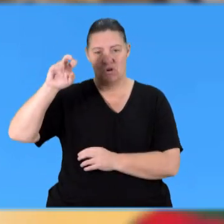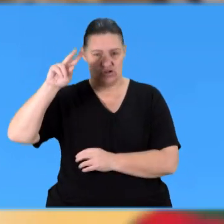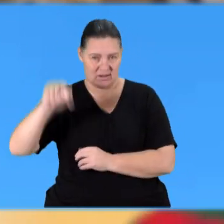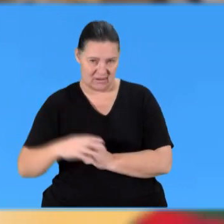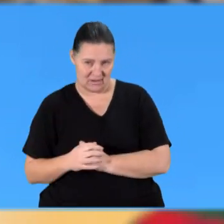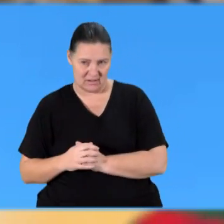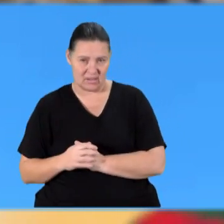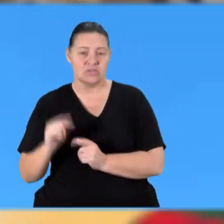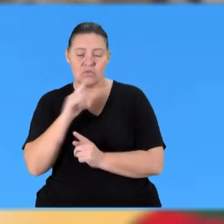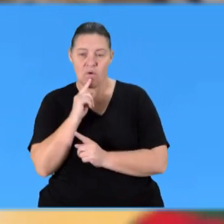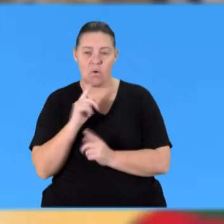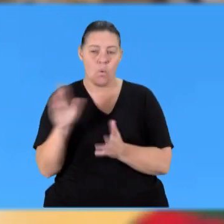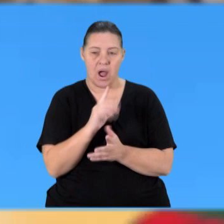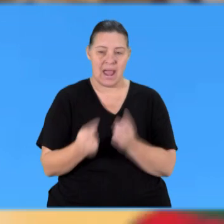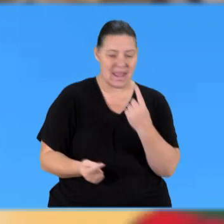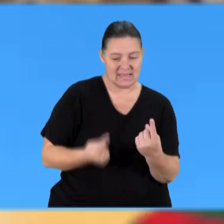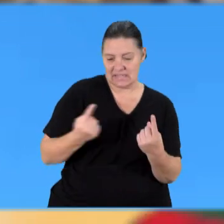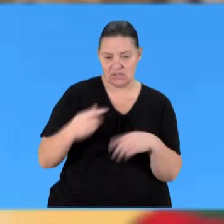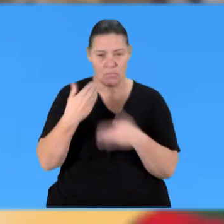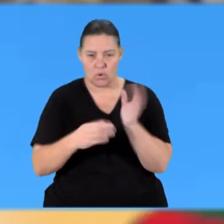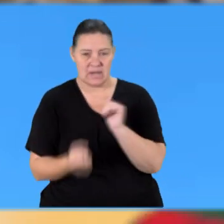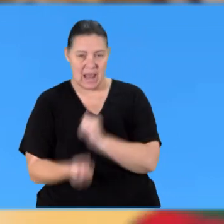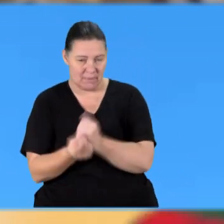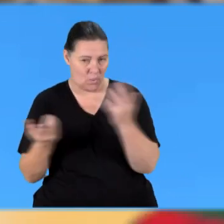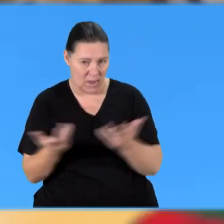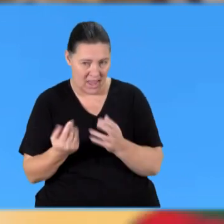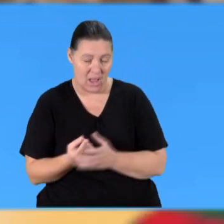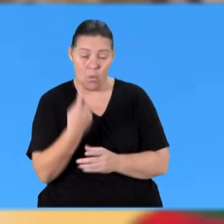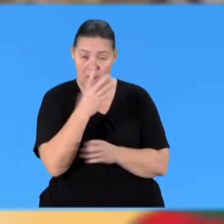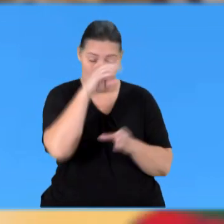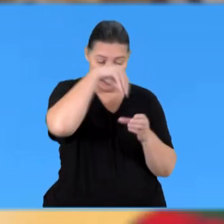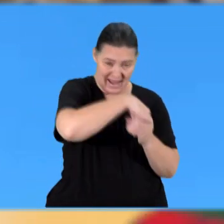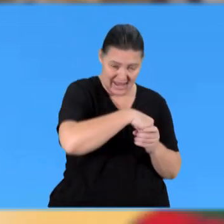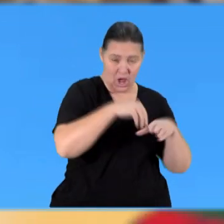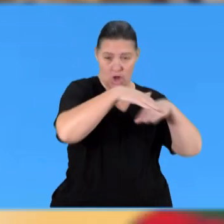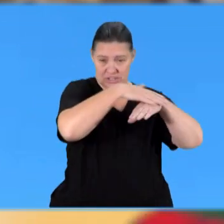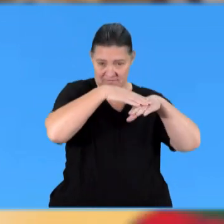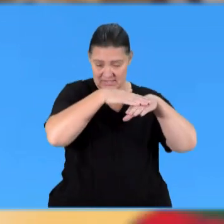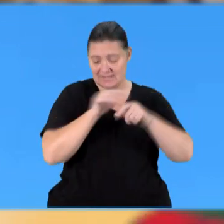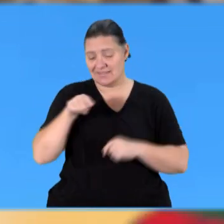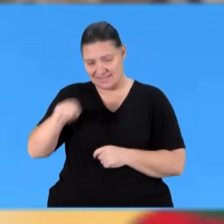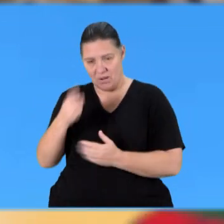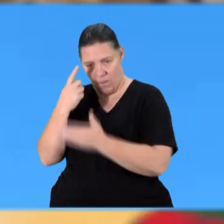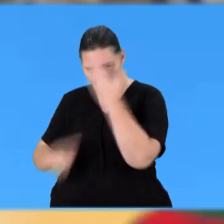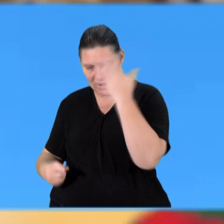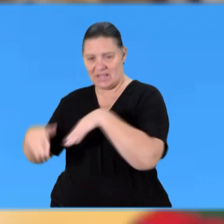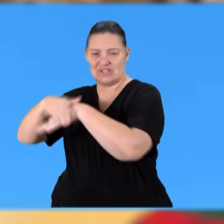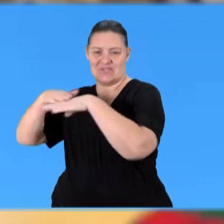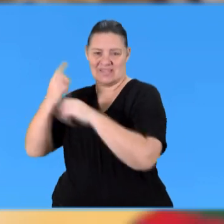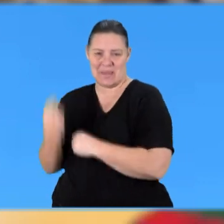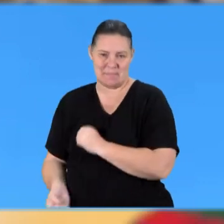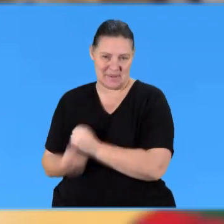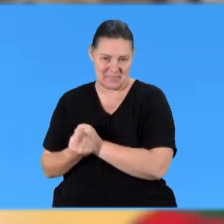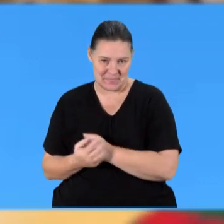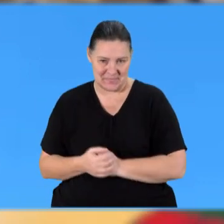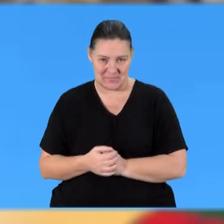evaporation, and the difference is the location of where each of these processes is happening. One, it's within and the surface, and the other